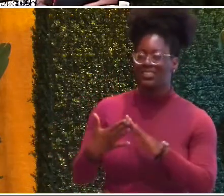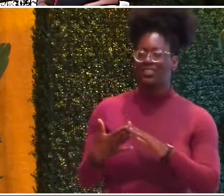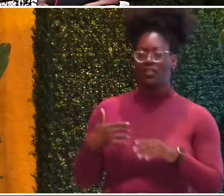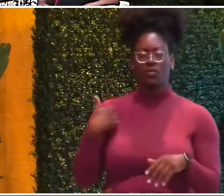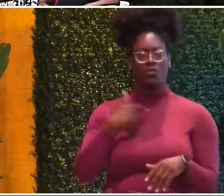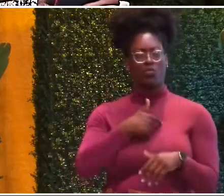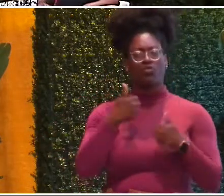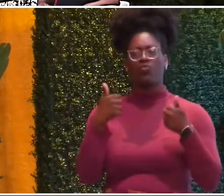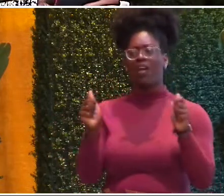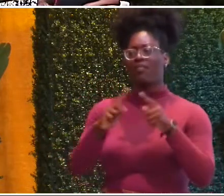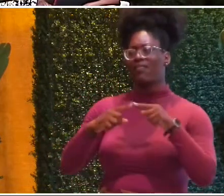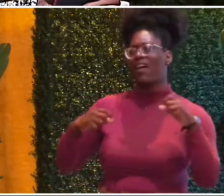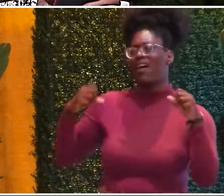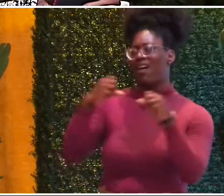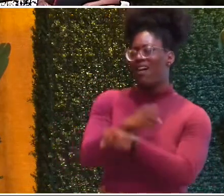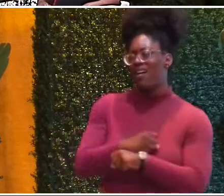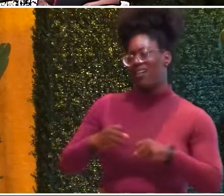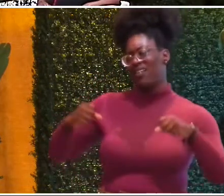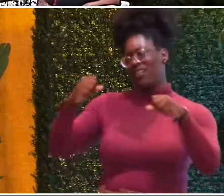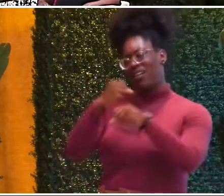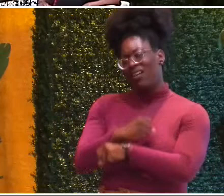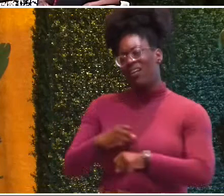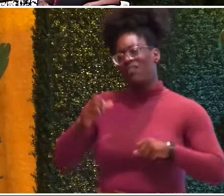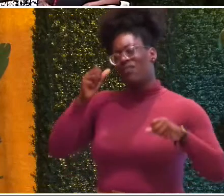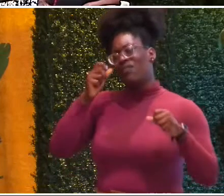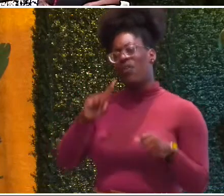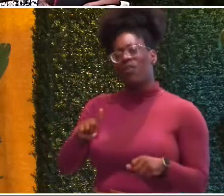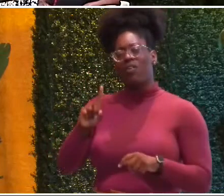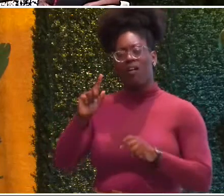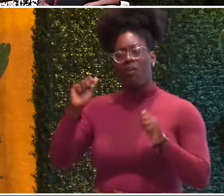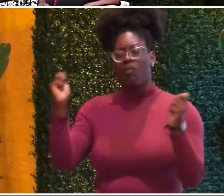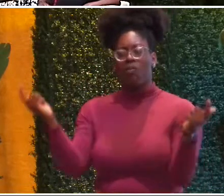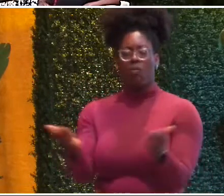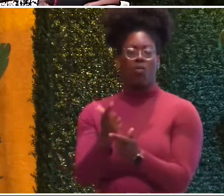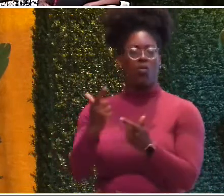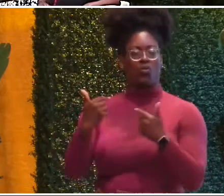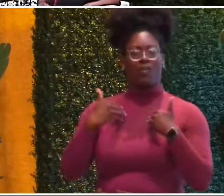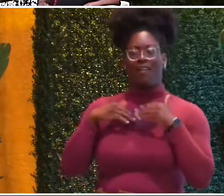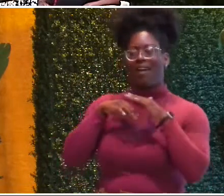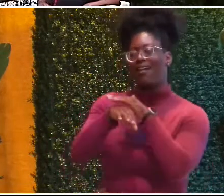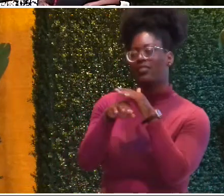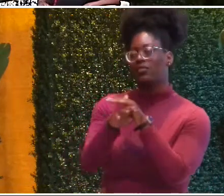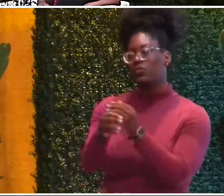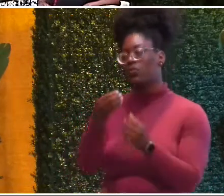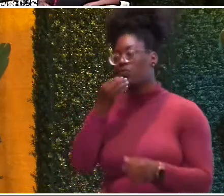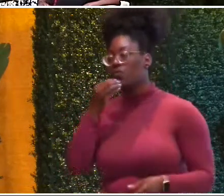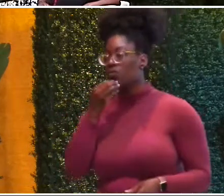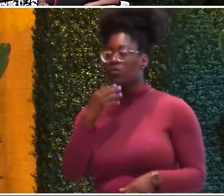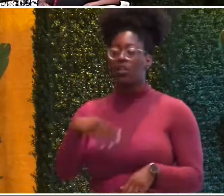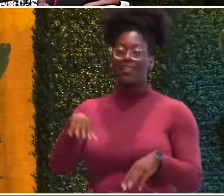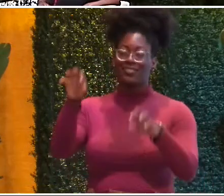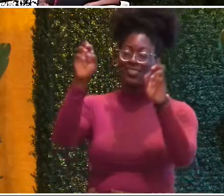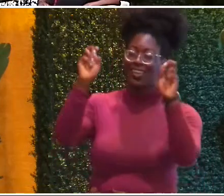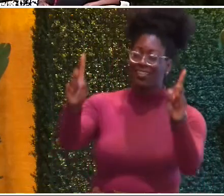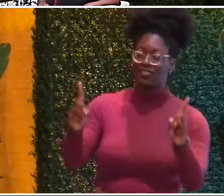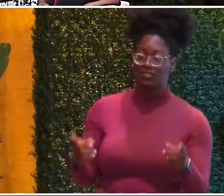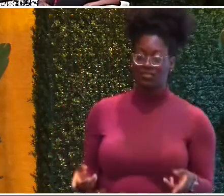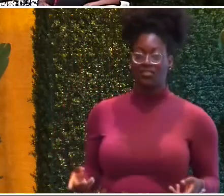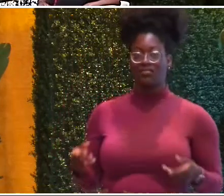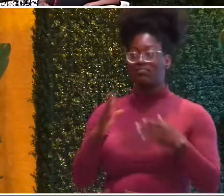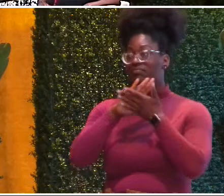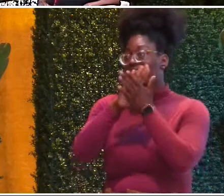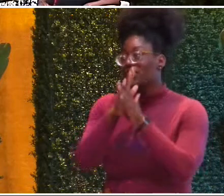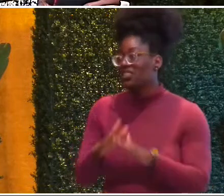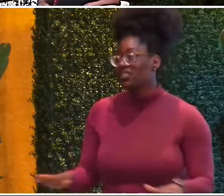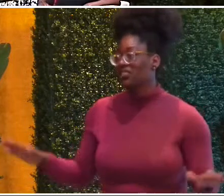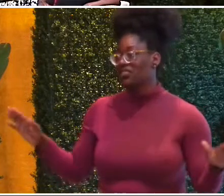people fed and educated and at peace. But a lot of us would never even say the name. So even if when you